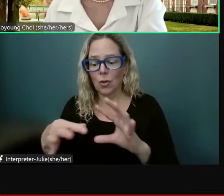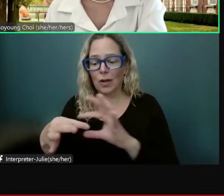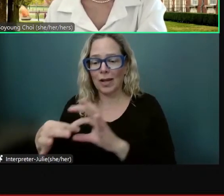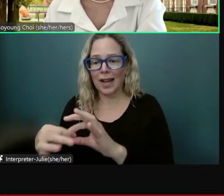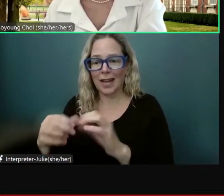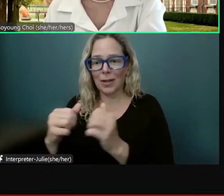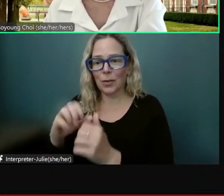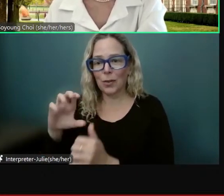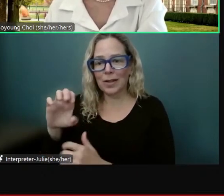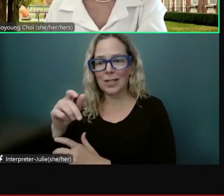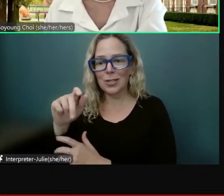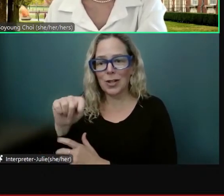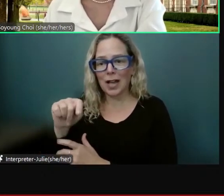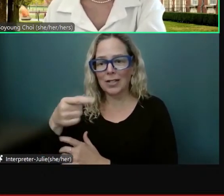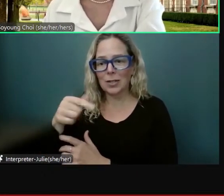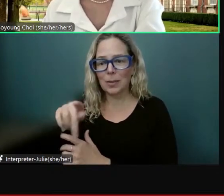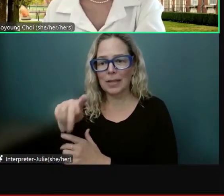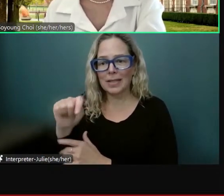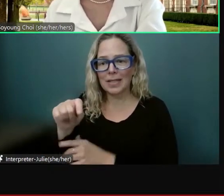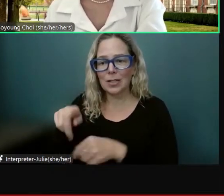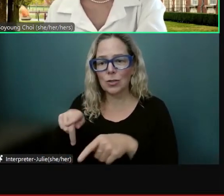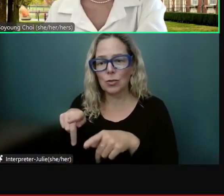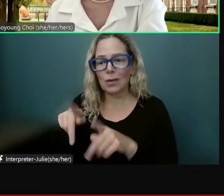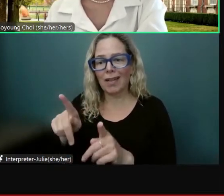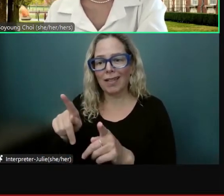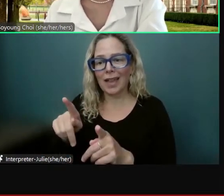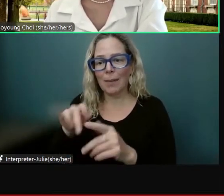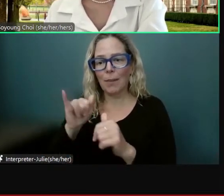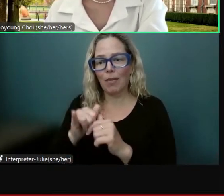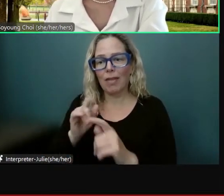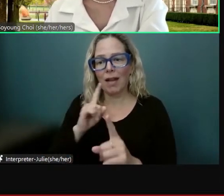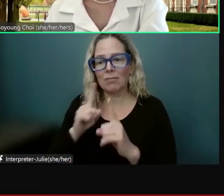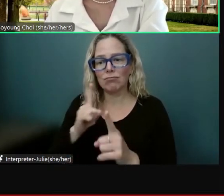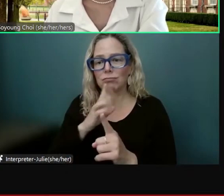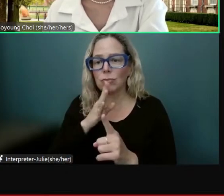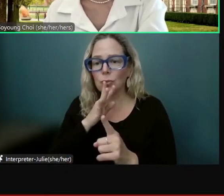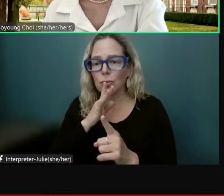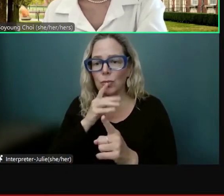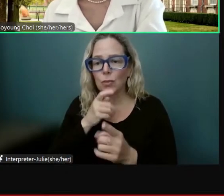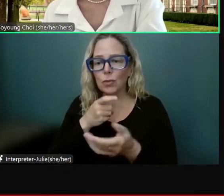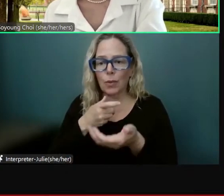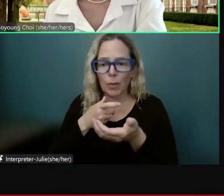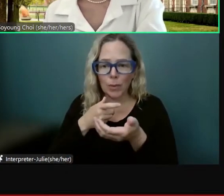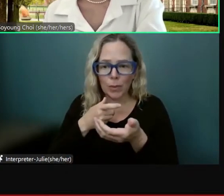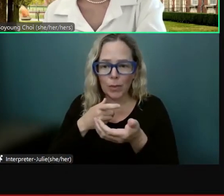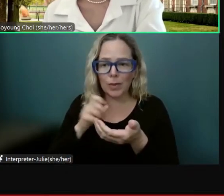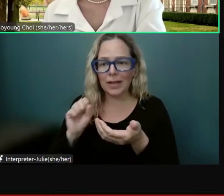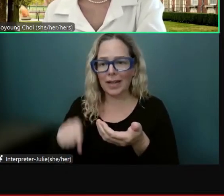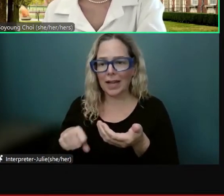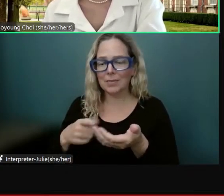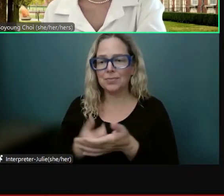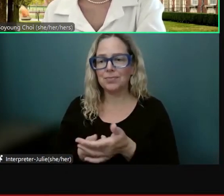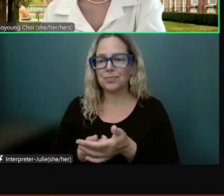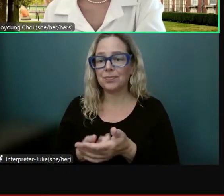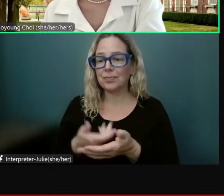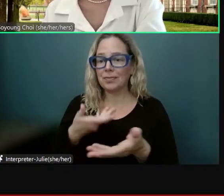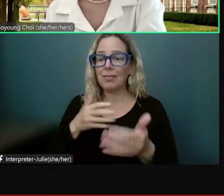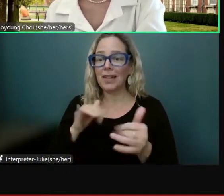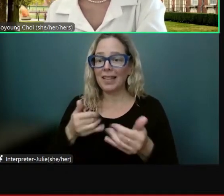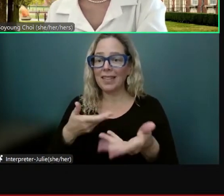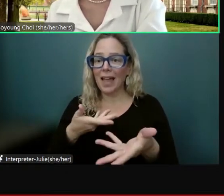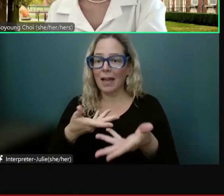to enable conversational agent functioning. This conversational